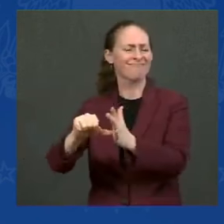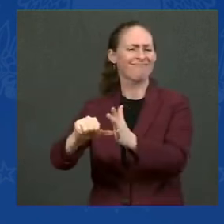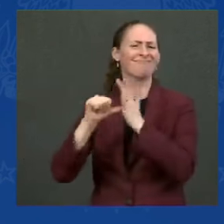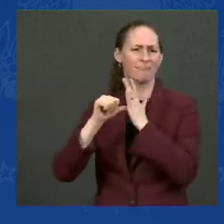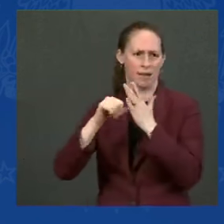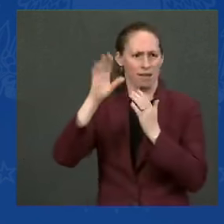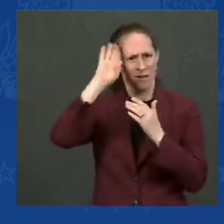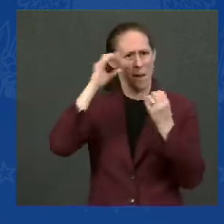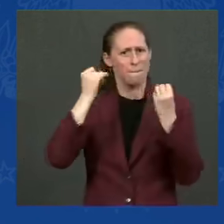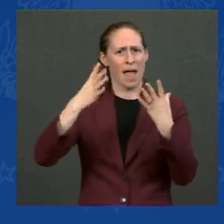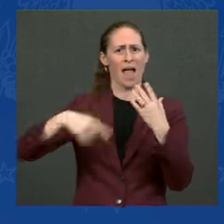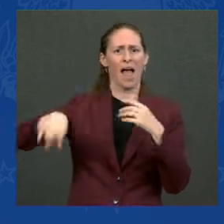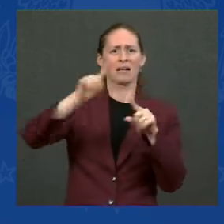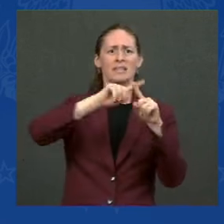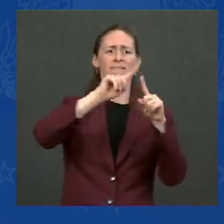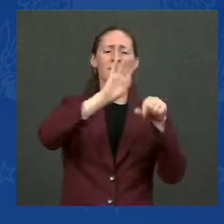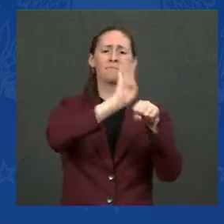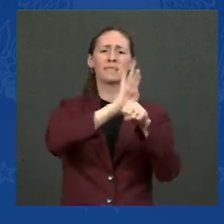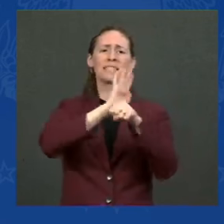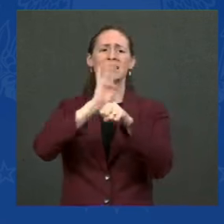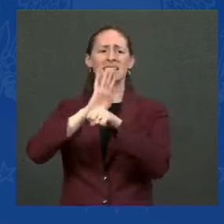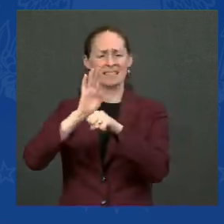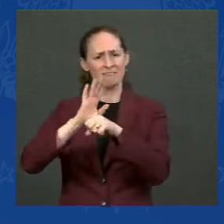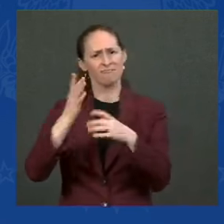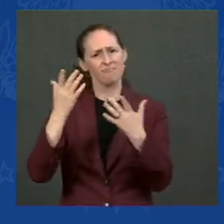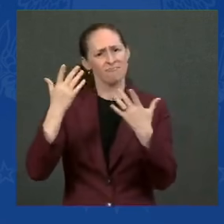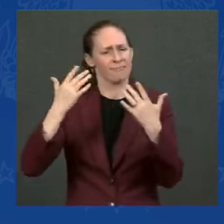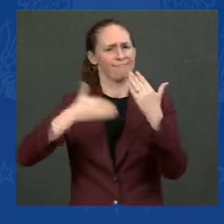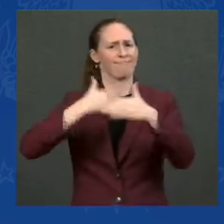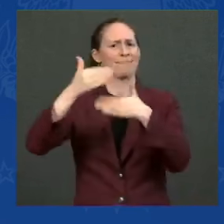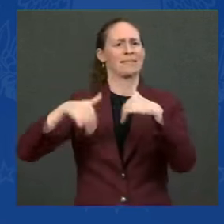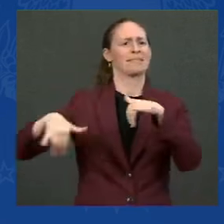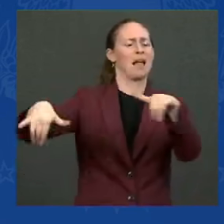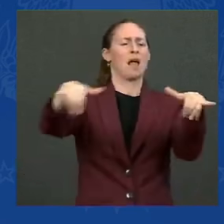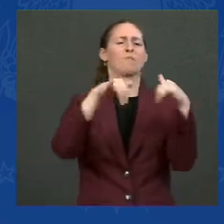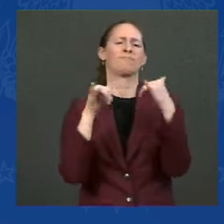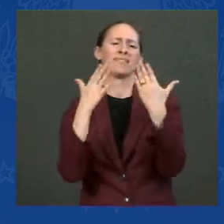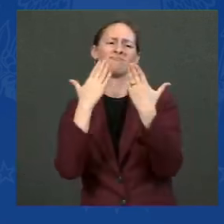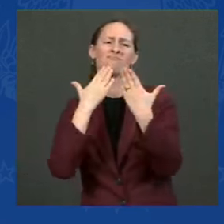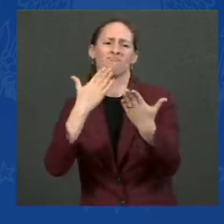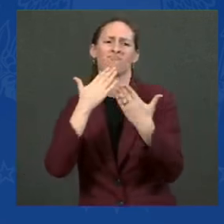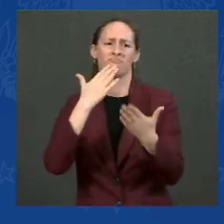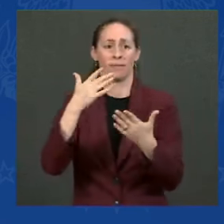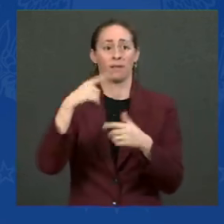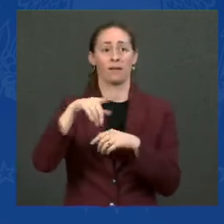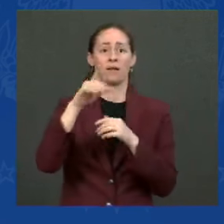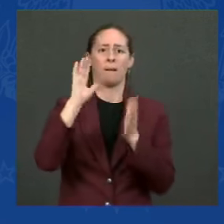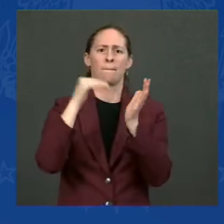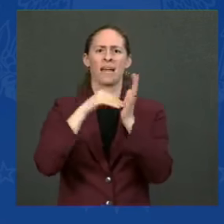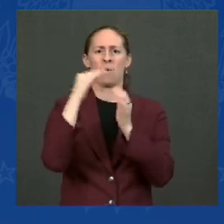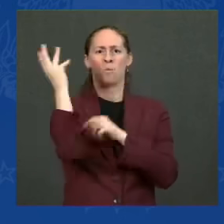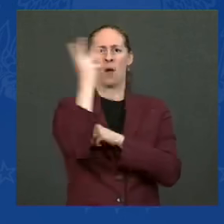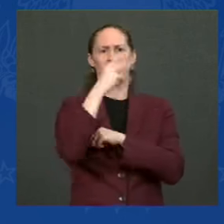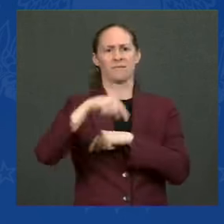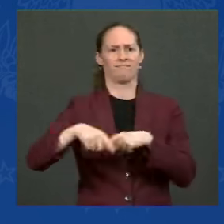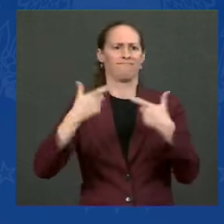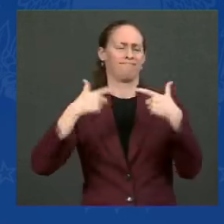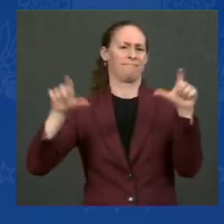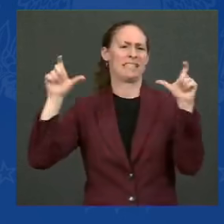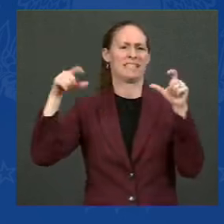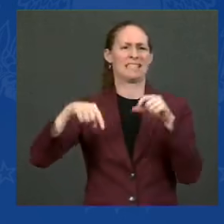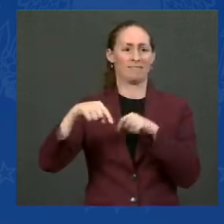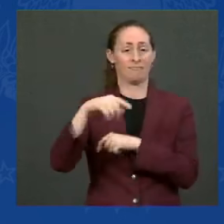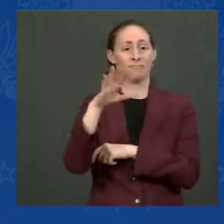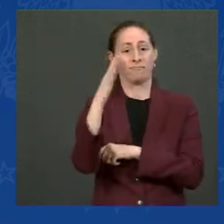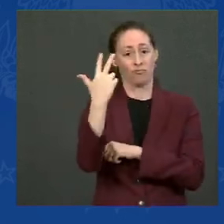Clayco, one of the Midwest's biggest construction companies. $3 billion a year in revenue. Thousands of